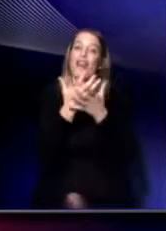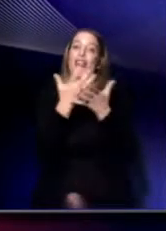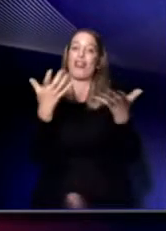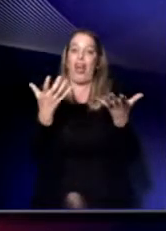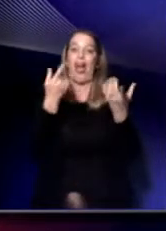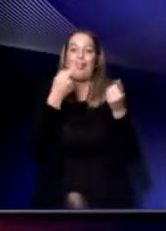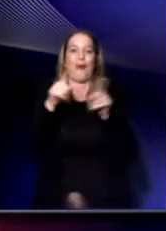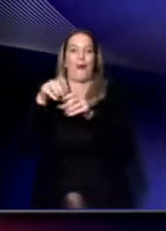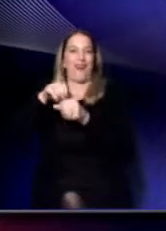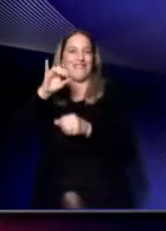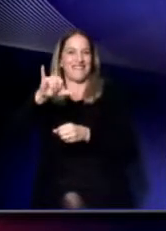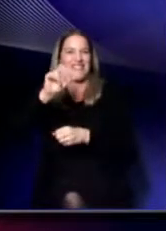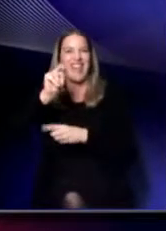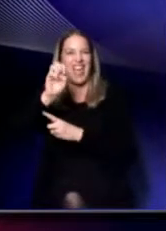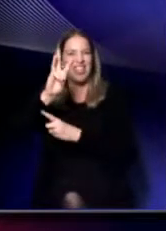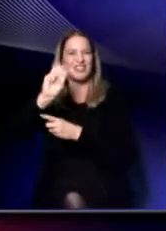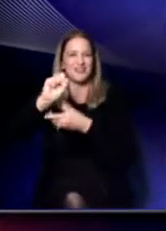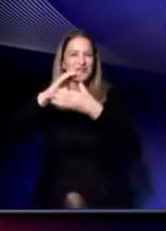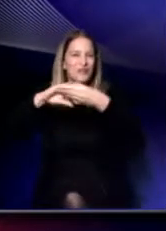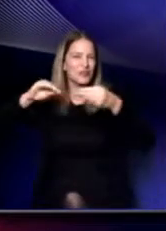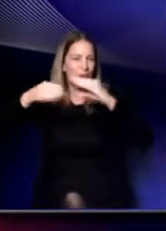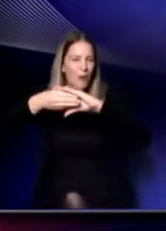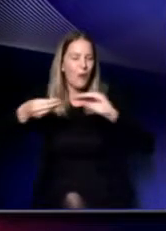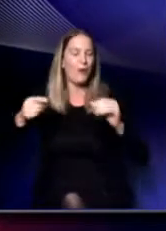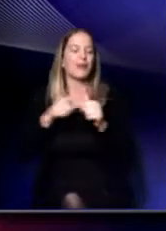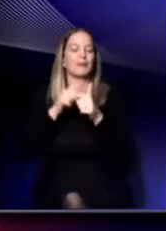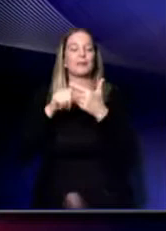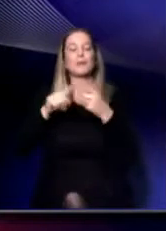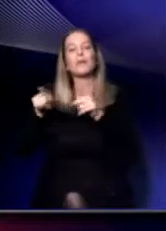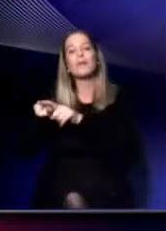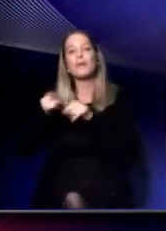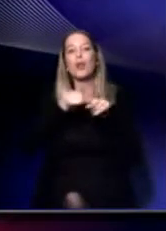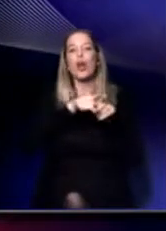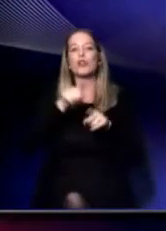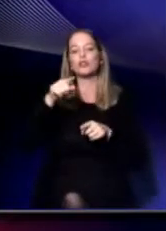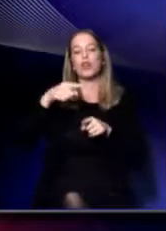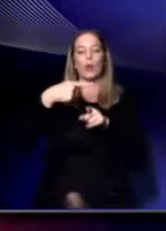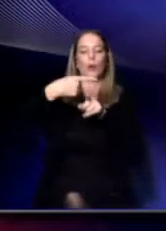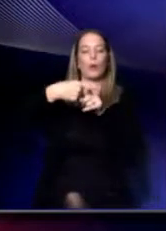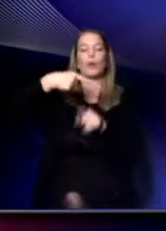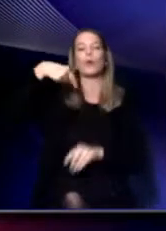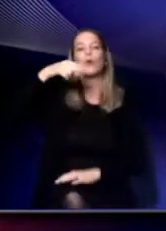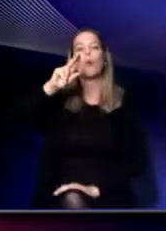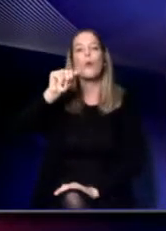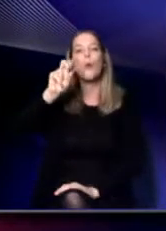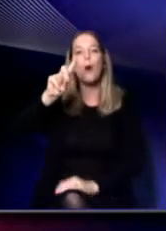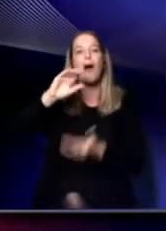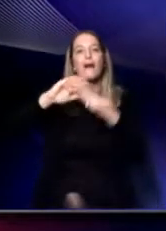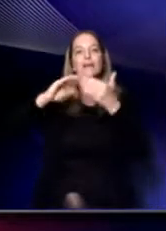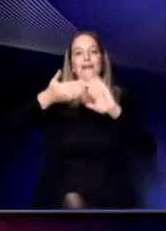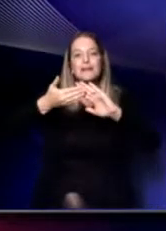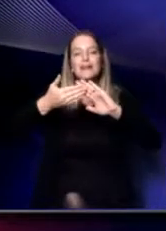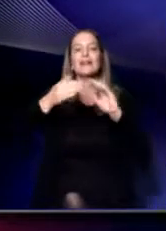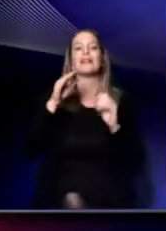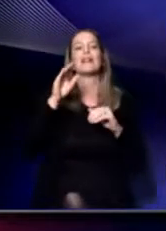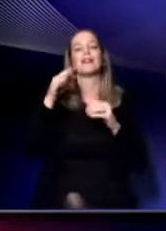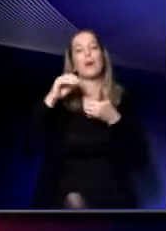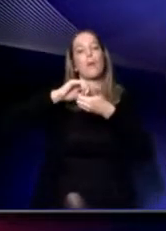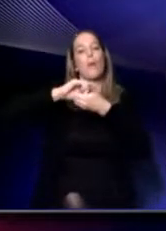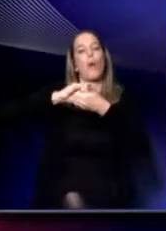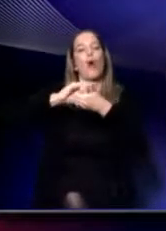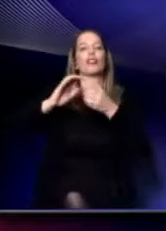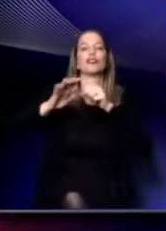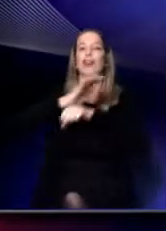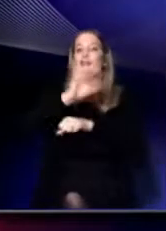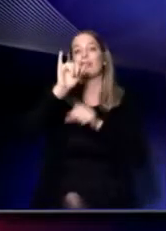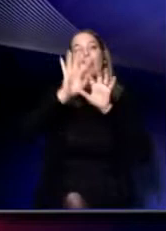on, but 2 other key points is the Quad City Partnership coverage, which spanned across radio, print, web, and also